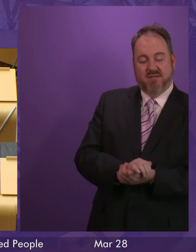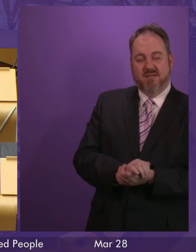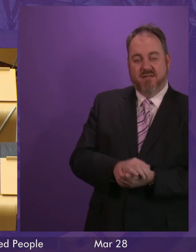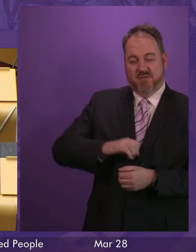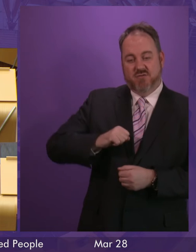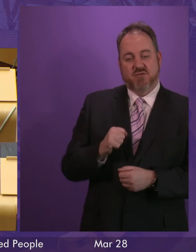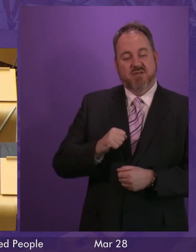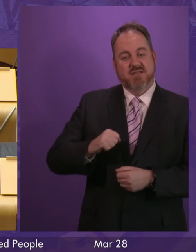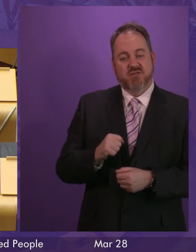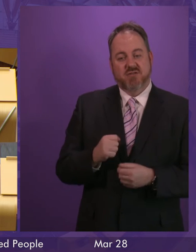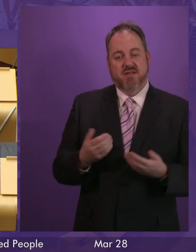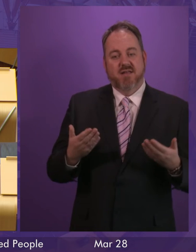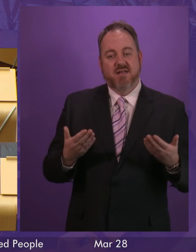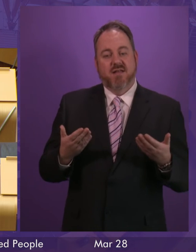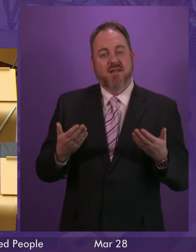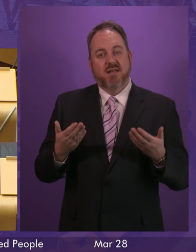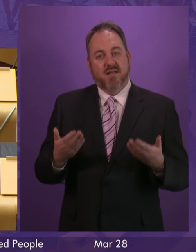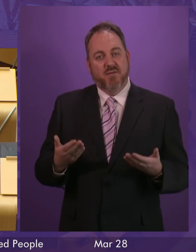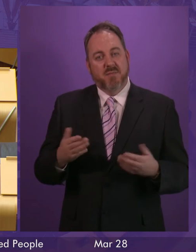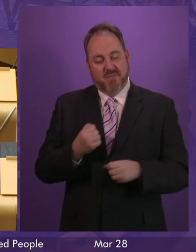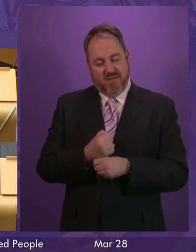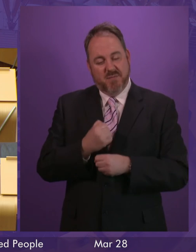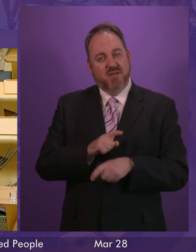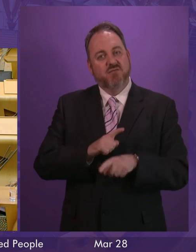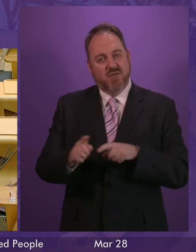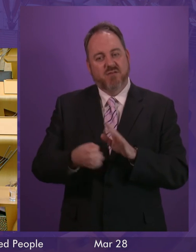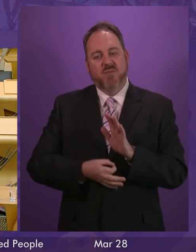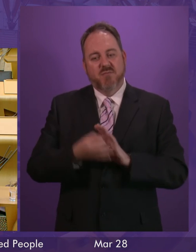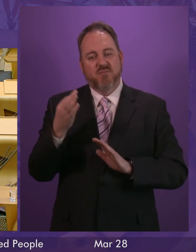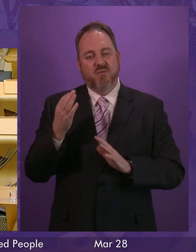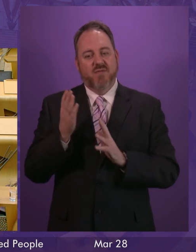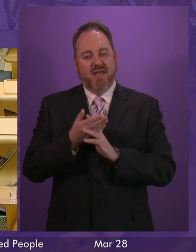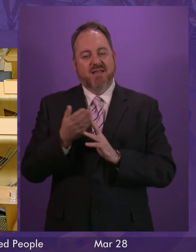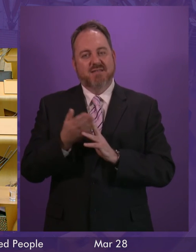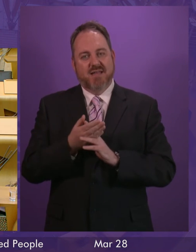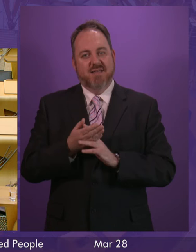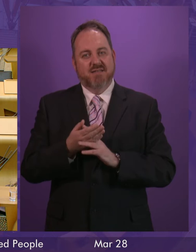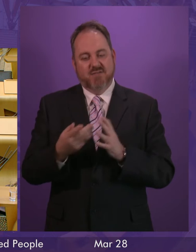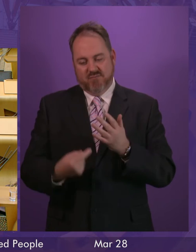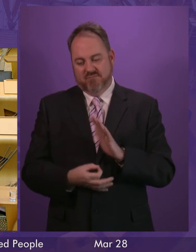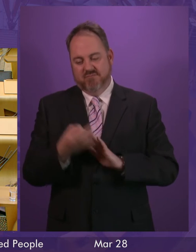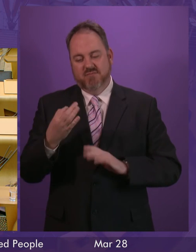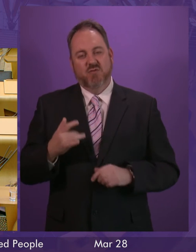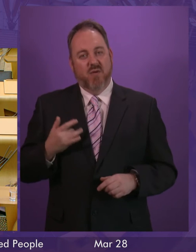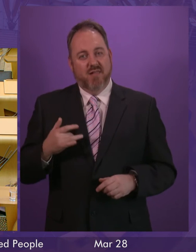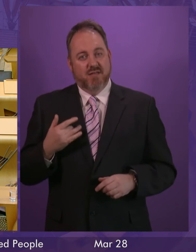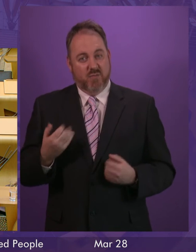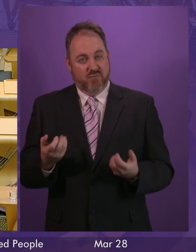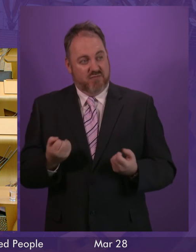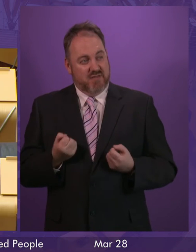is currently consulting on the provision of changing places toilets. And to date, there have been over 900 responses.